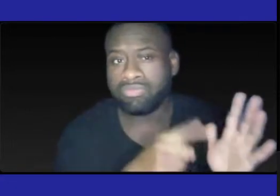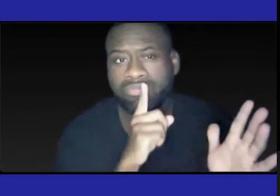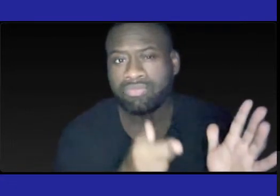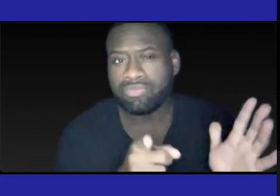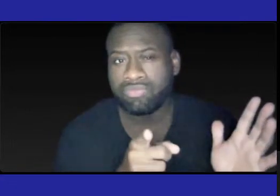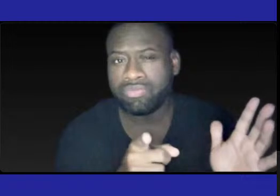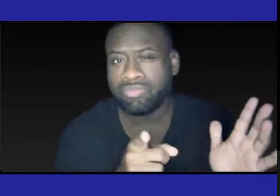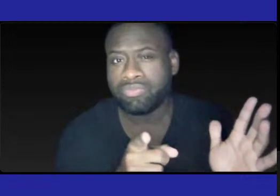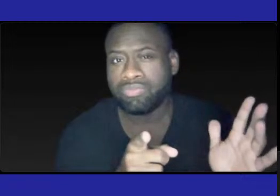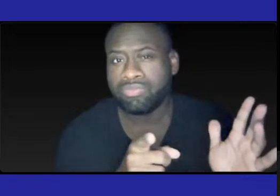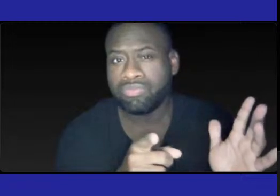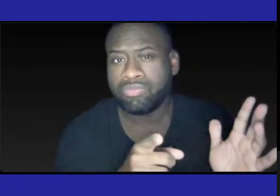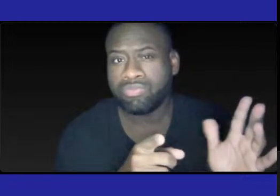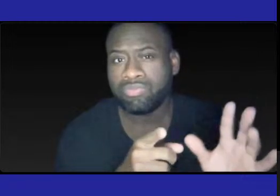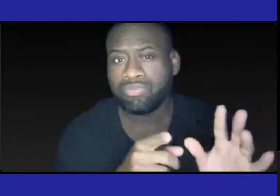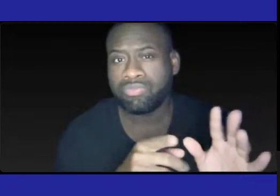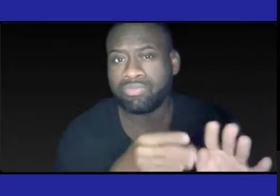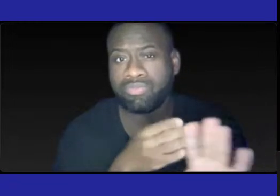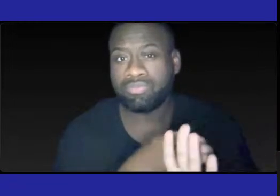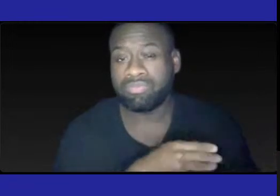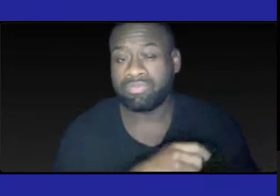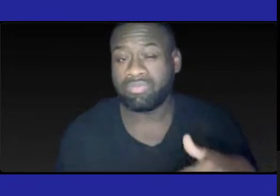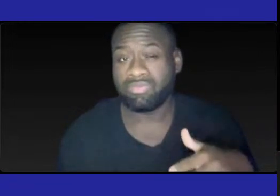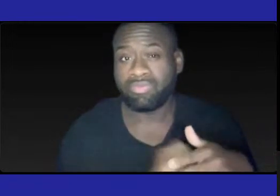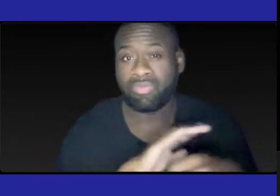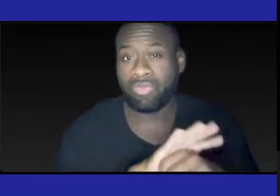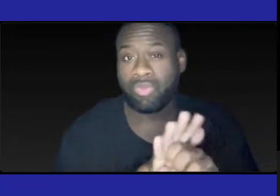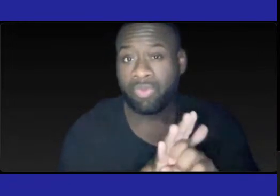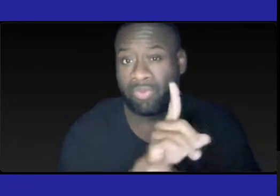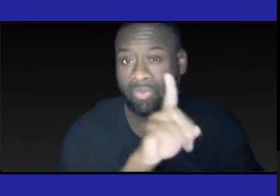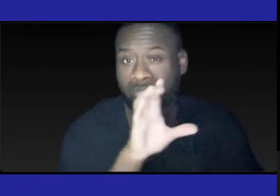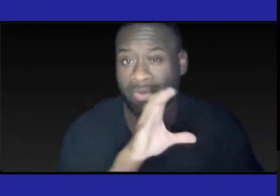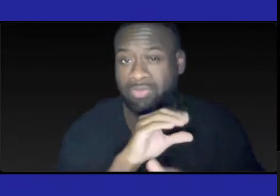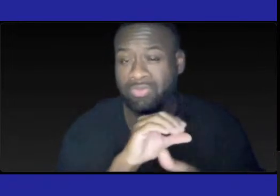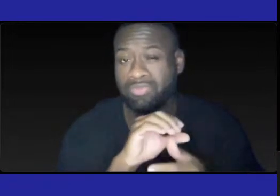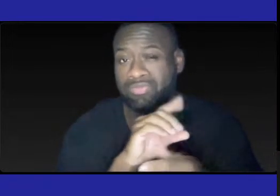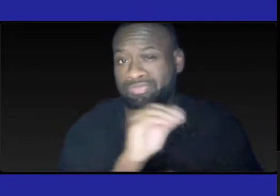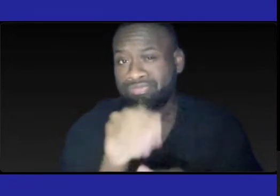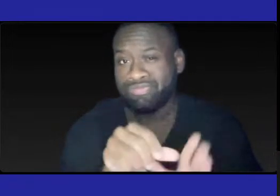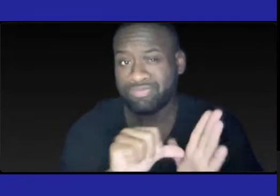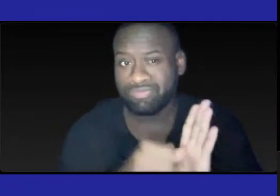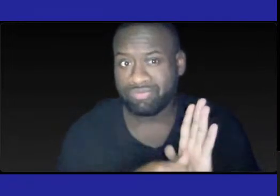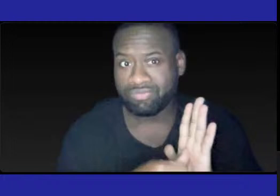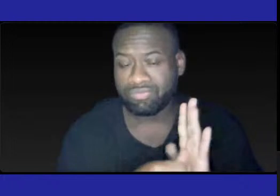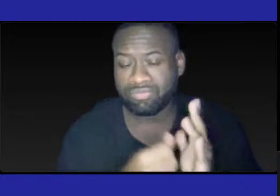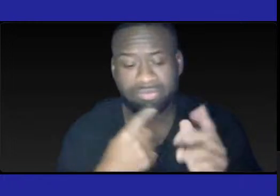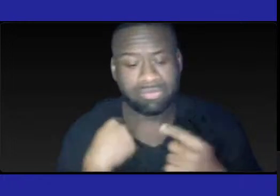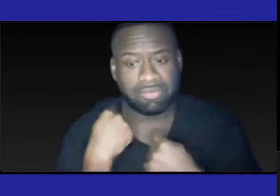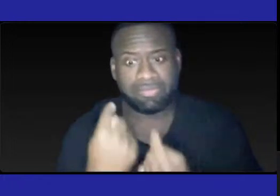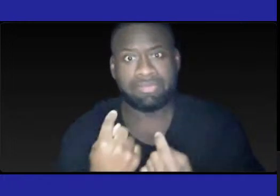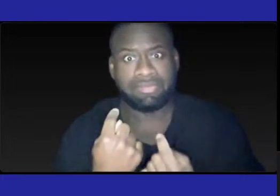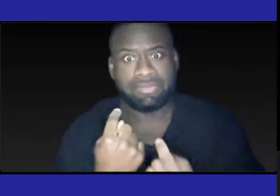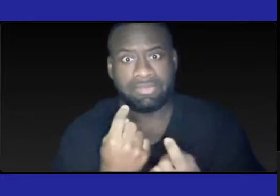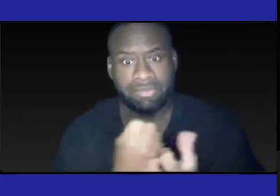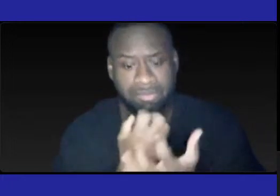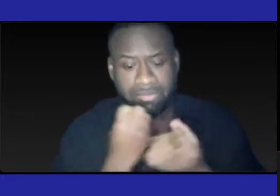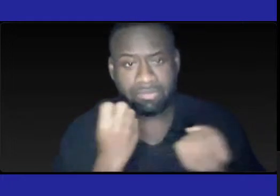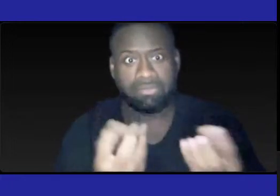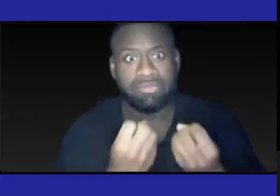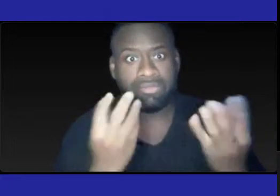know, post-COVID 100% increase, and then since then we've seen much more increases, and we do realize